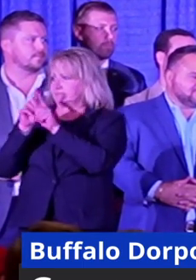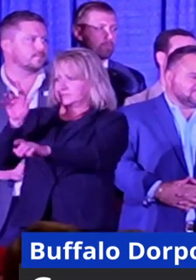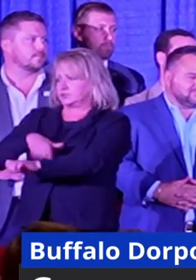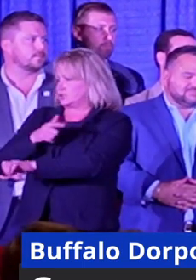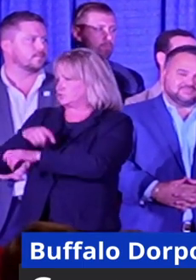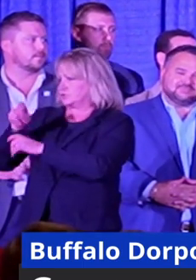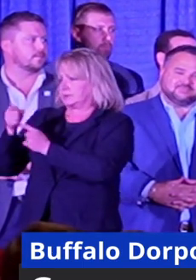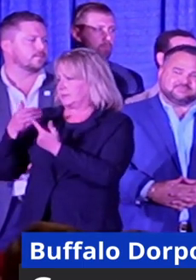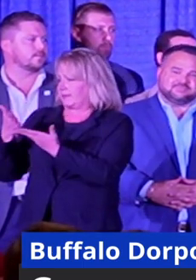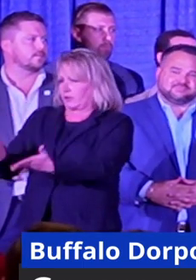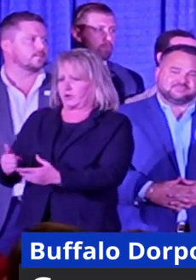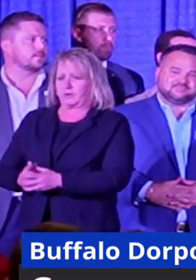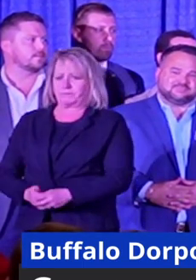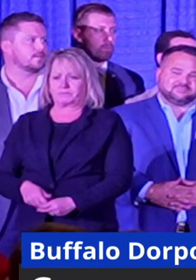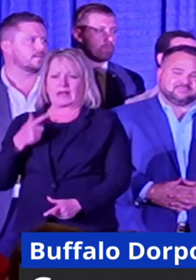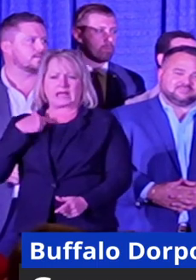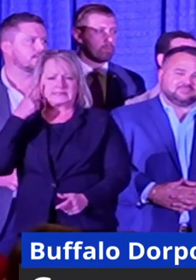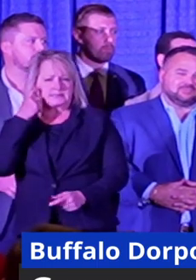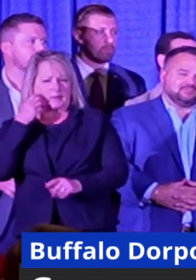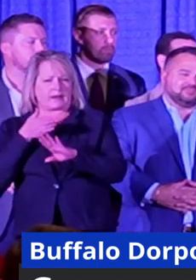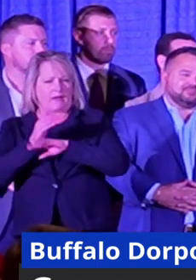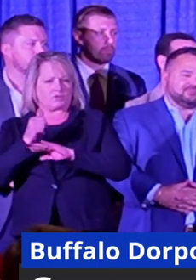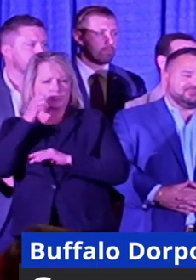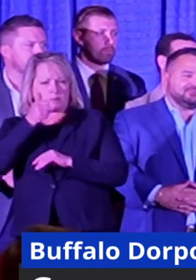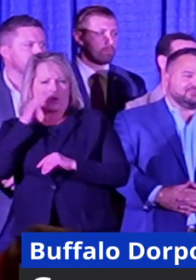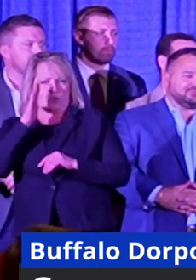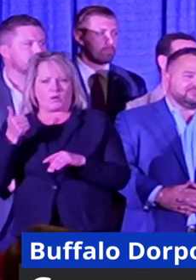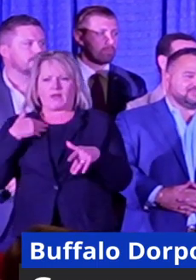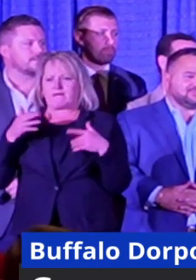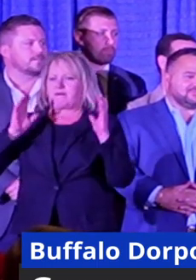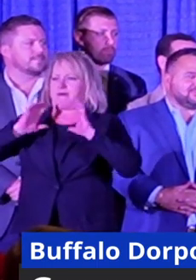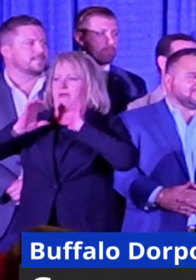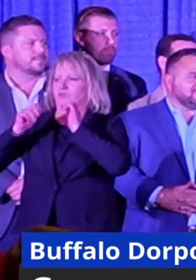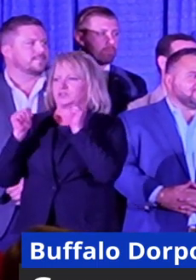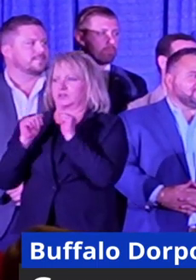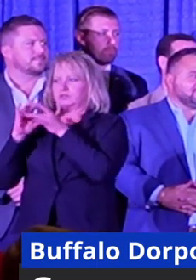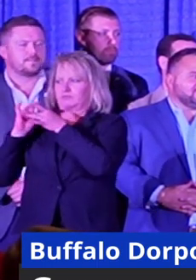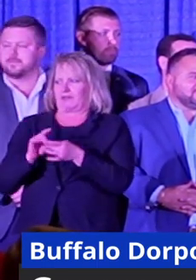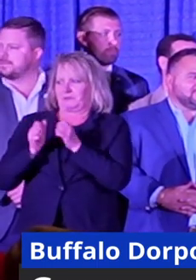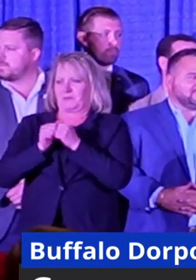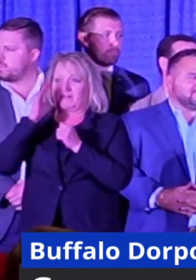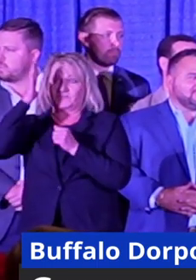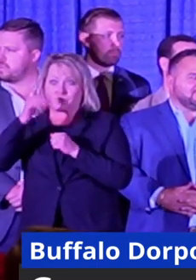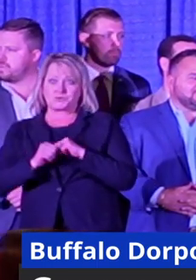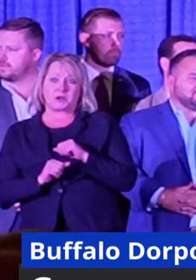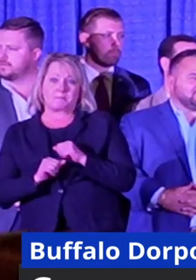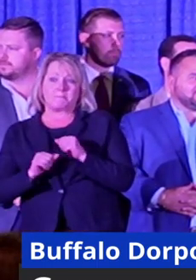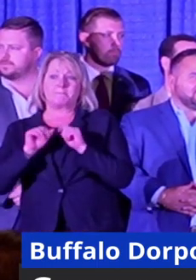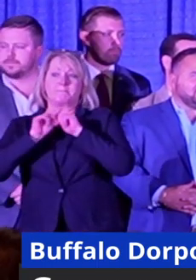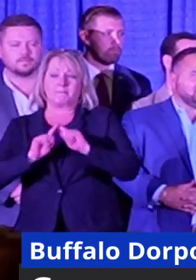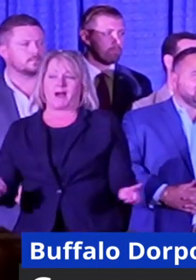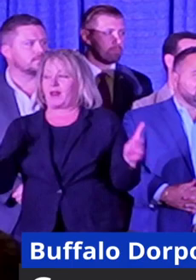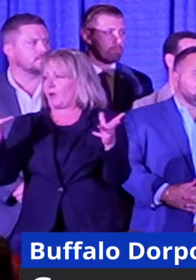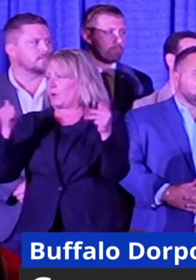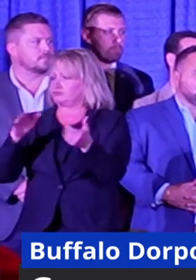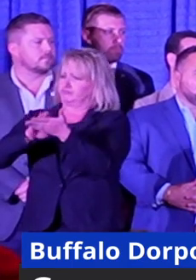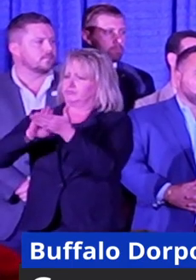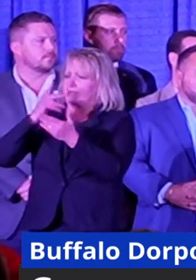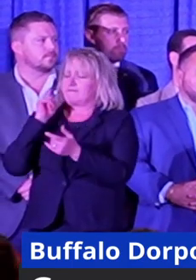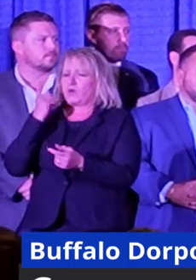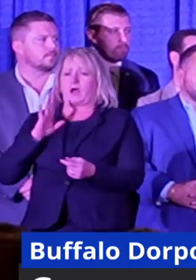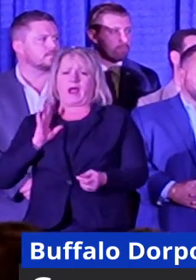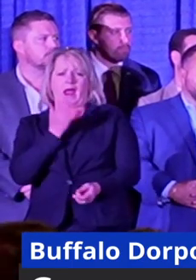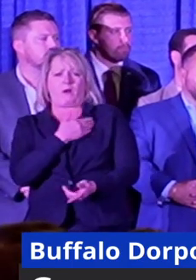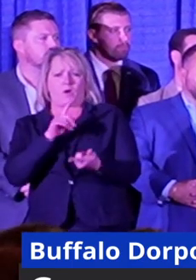me to be there. I suspect after tomorrow we're going to have a conversation about the future. But I want you to give it up for our